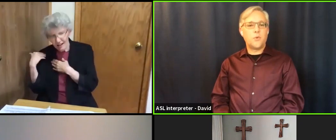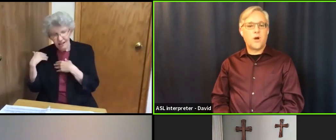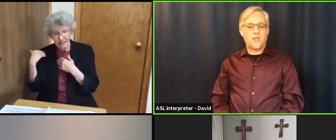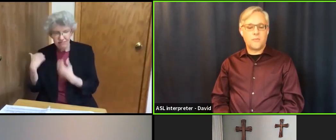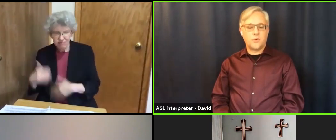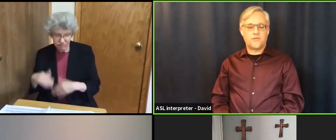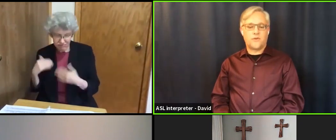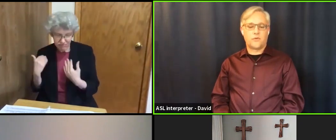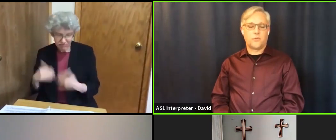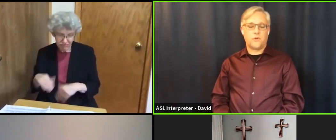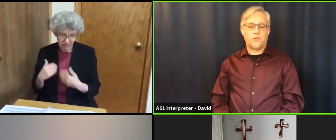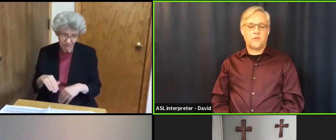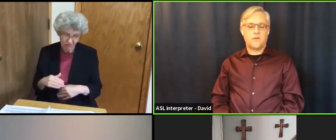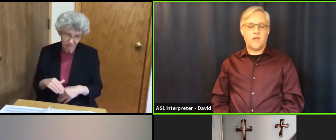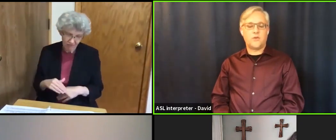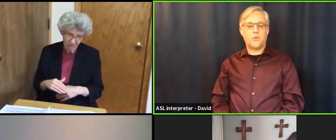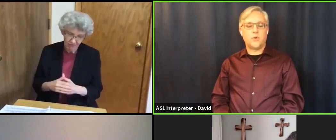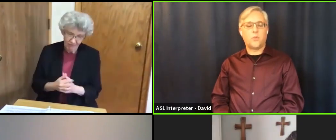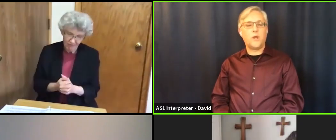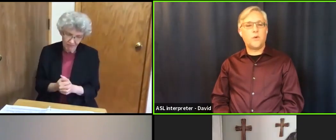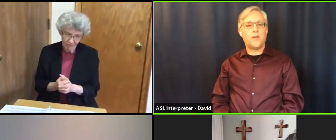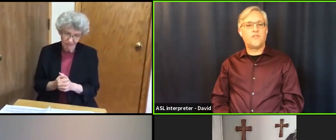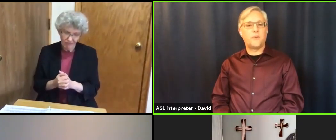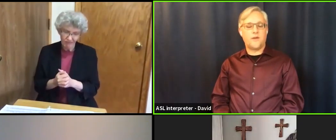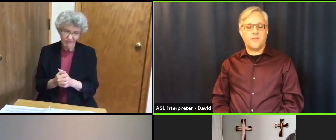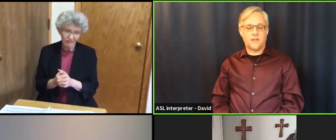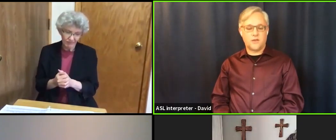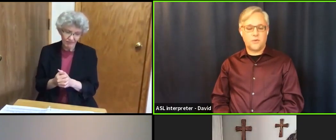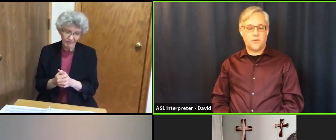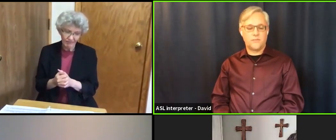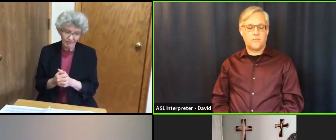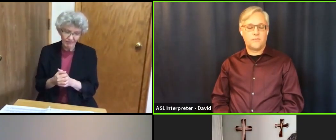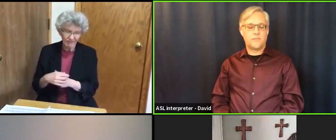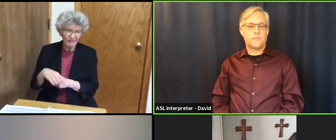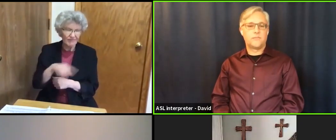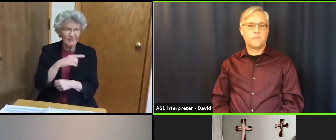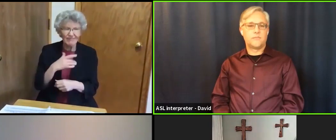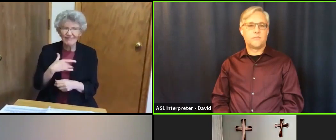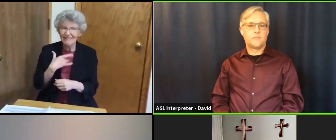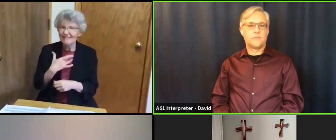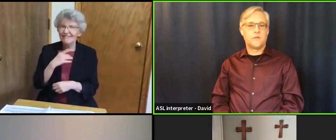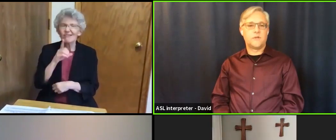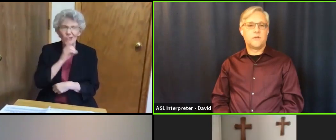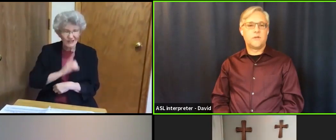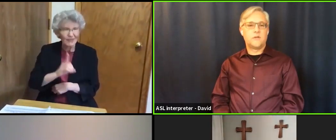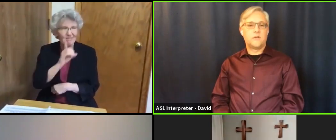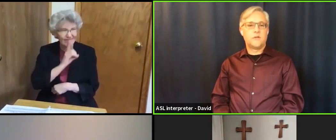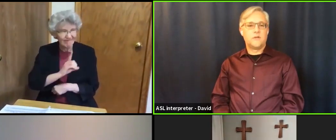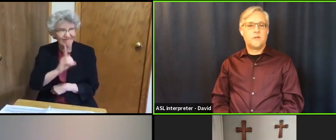Those who are the most vulnerable and who are weary of bearing the load.